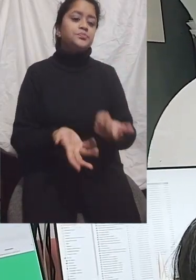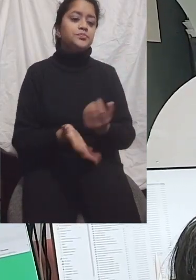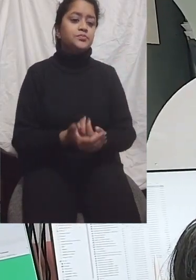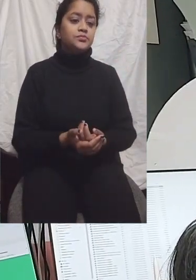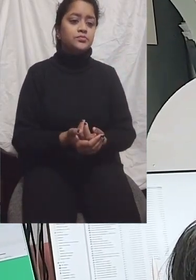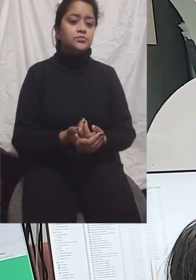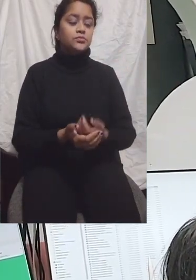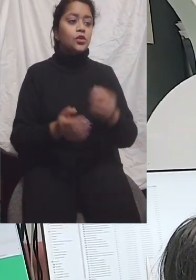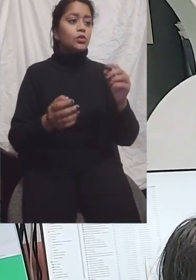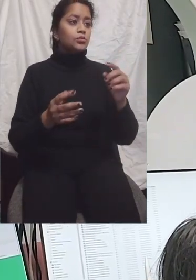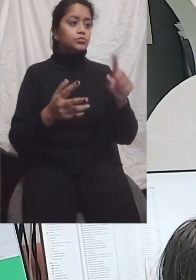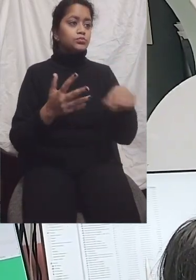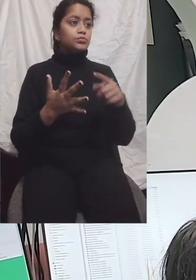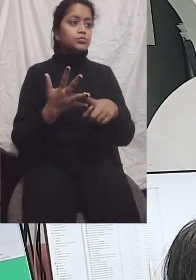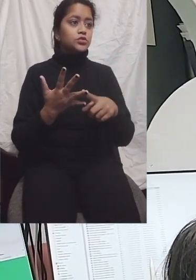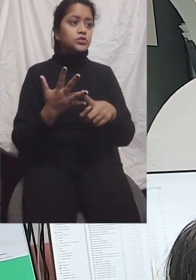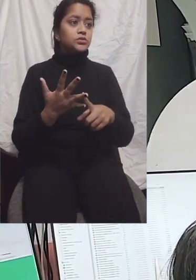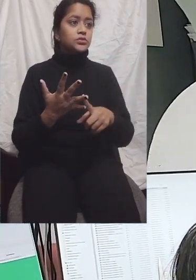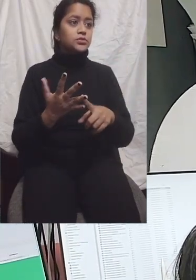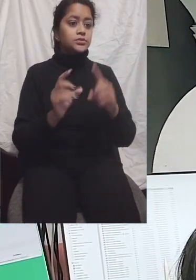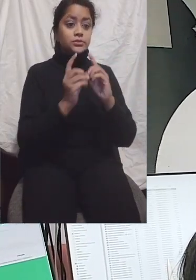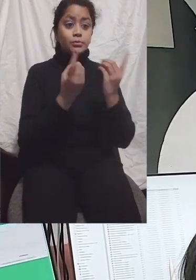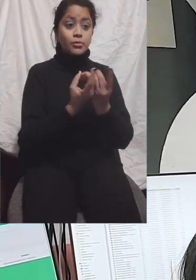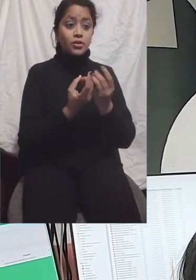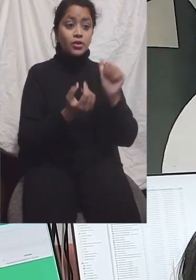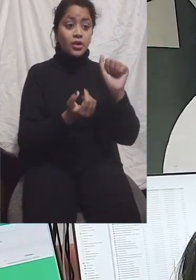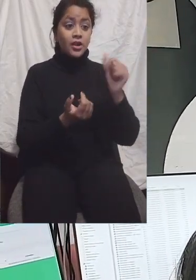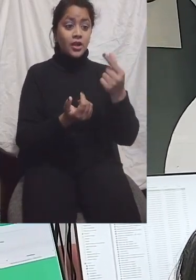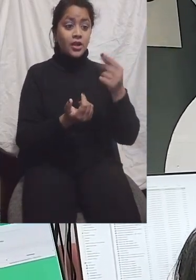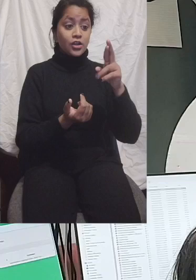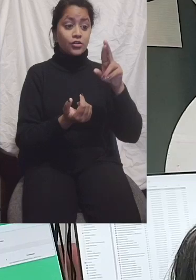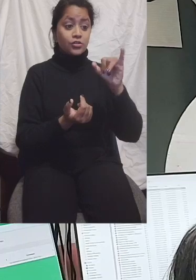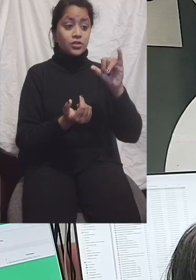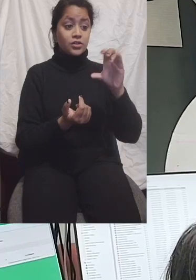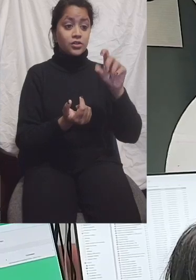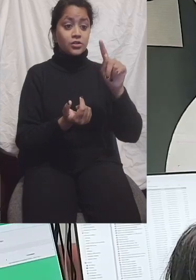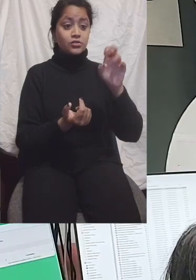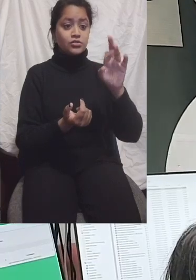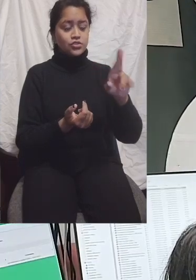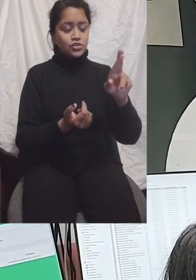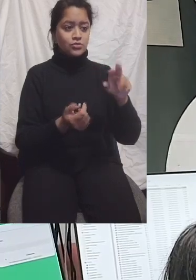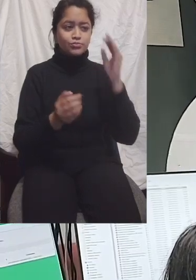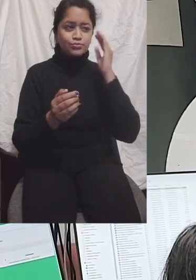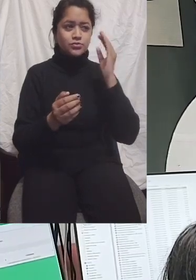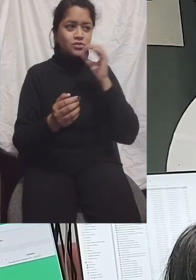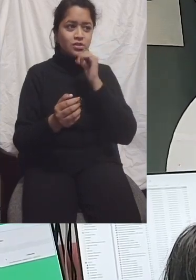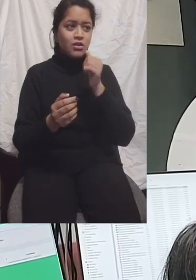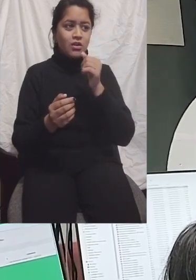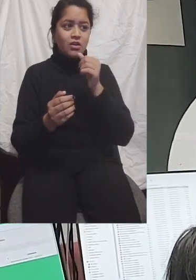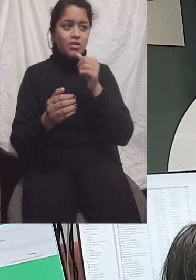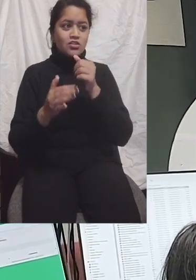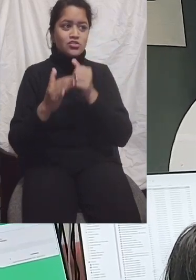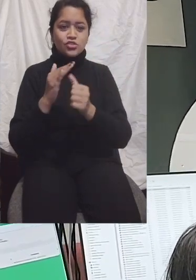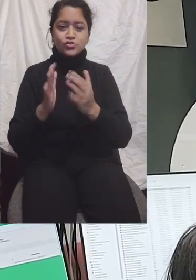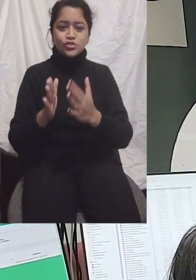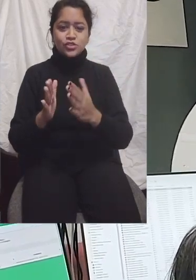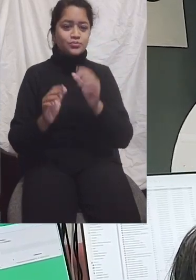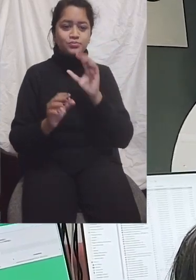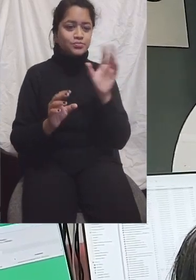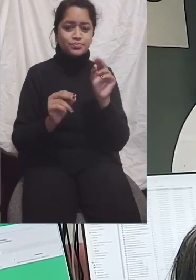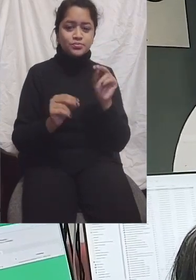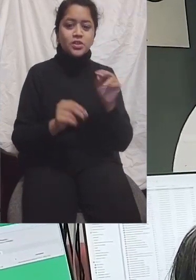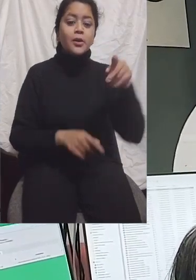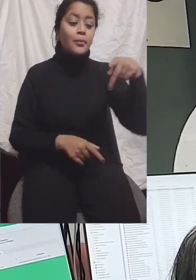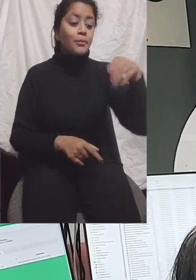also help dogs that come from the Department of Agriculture. Department of Agriculture is not a shelter, it's a pound. So